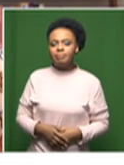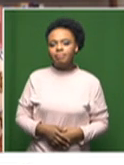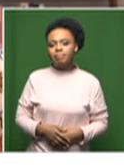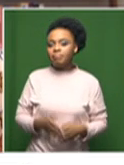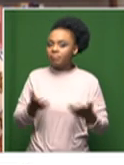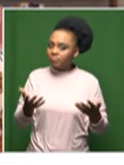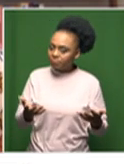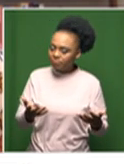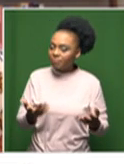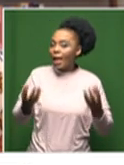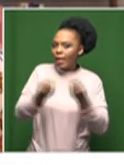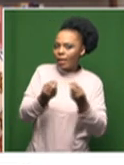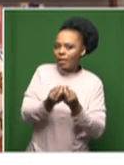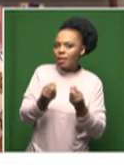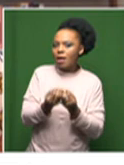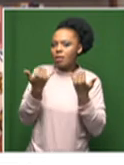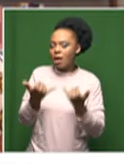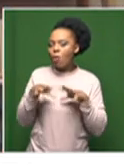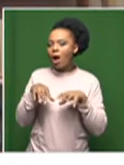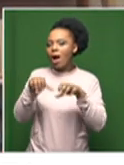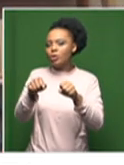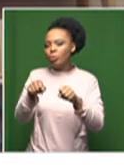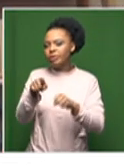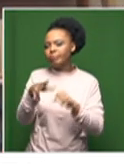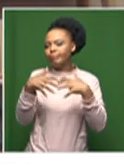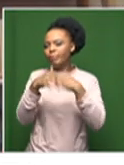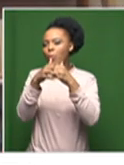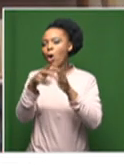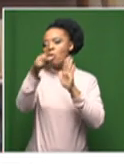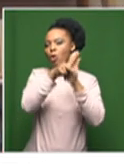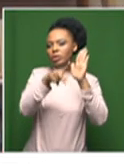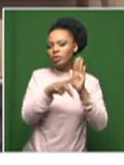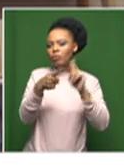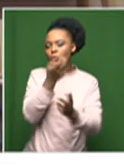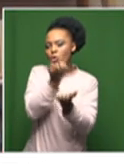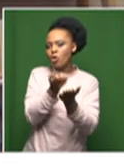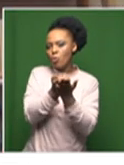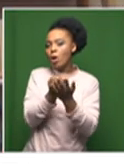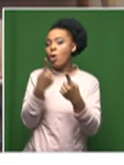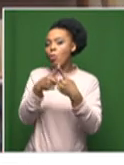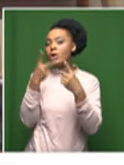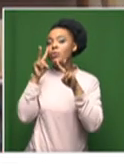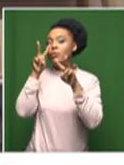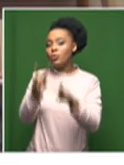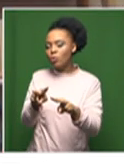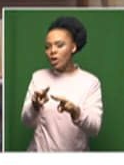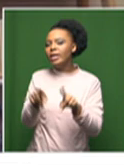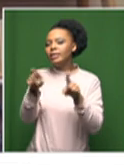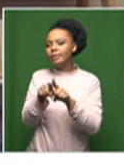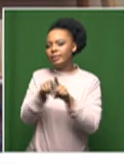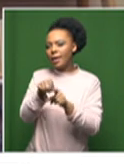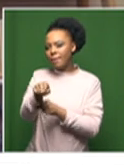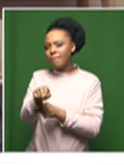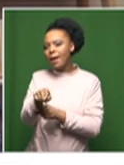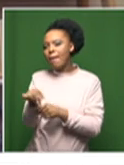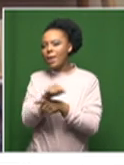Well, the thing is that we adopted what's called neoliberal policies from an economic point of view. We also have a lot of social democratic policies in the